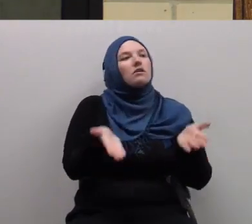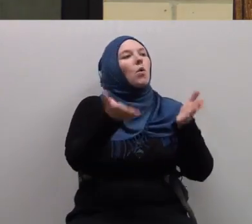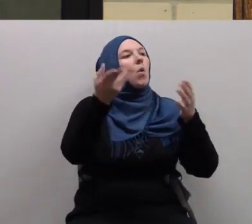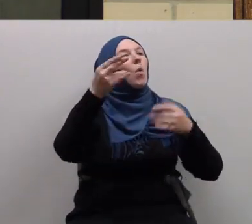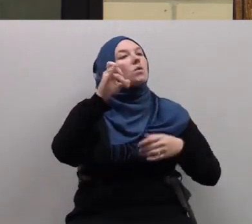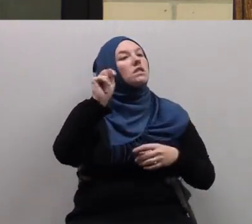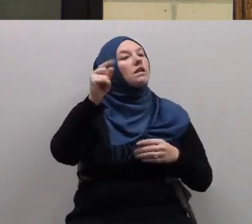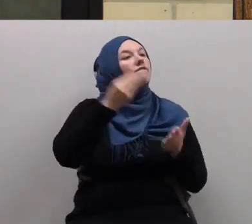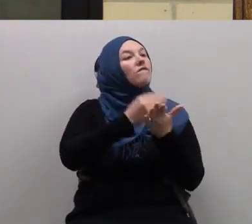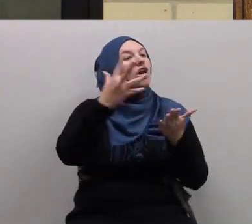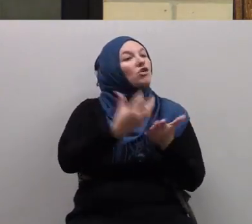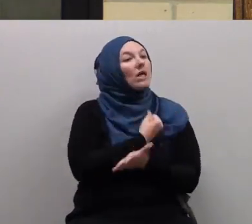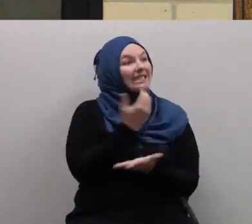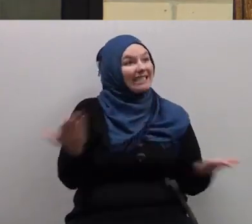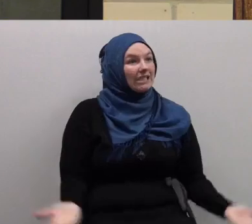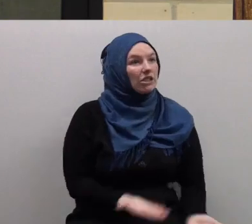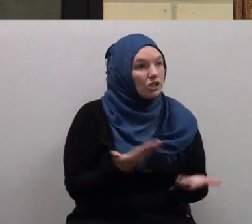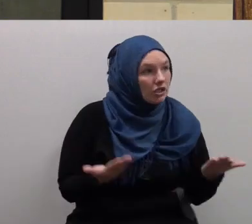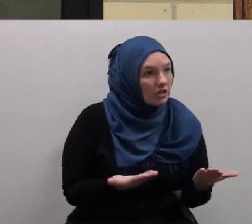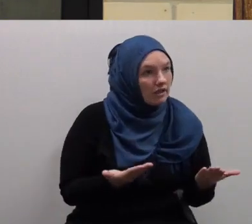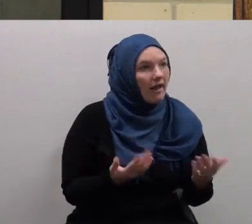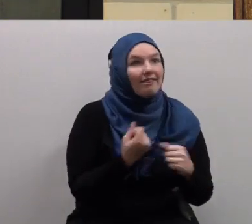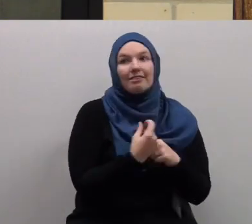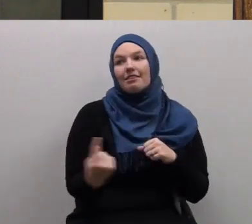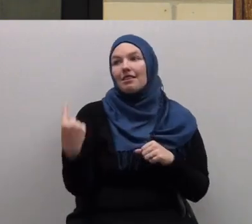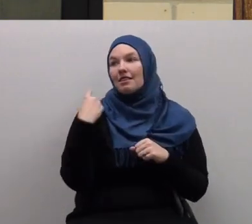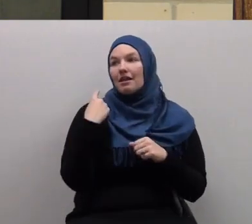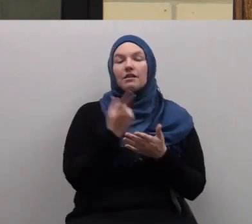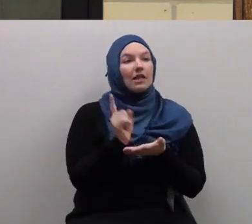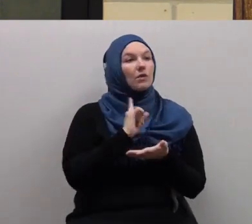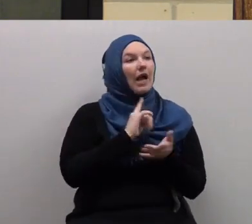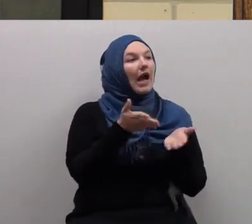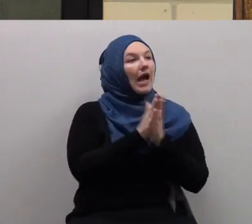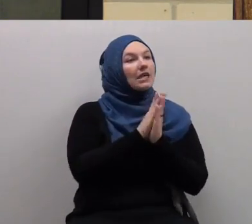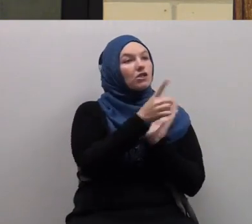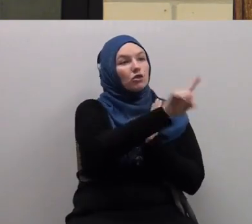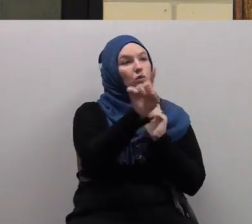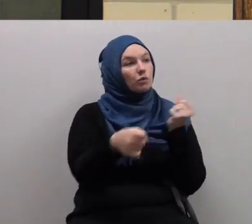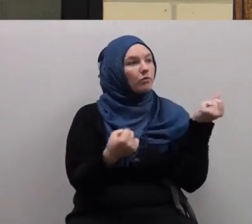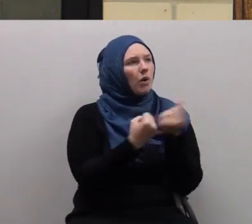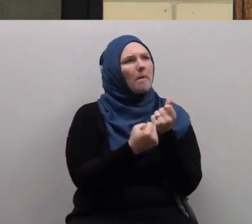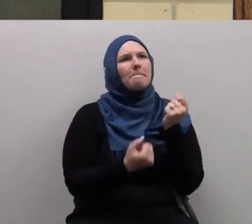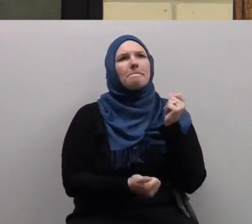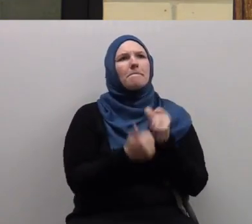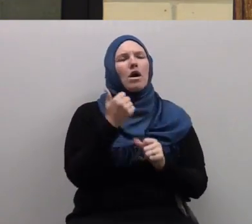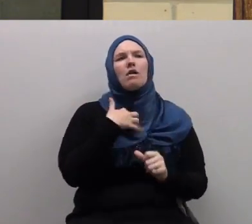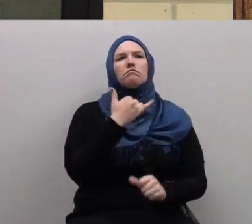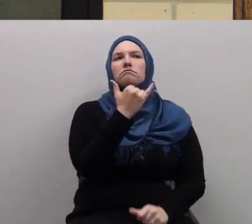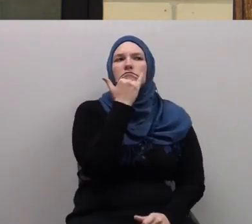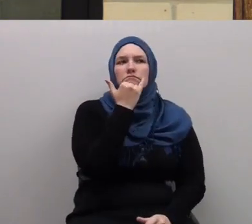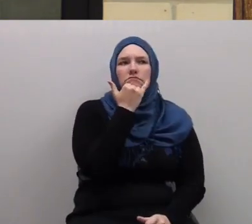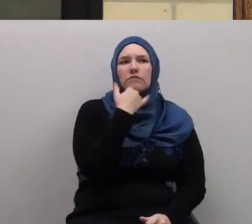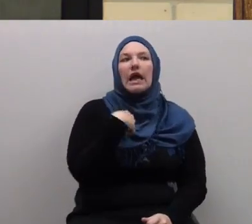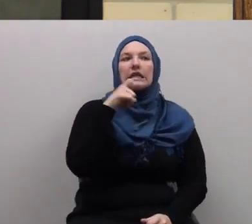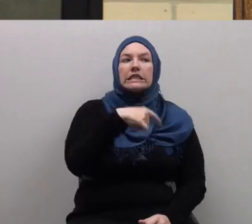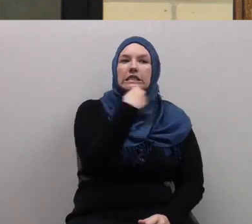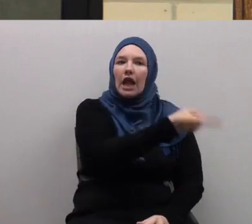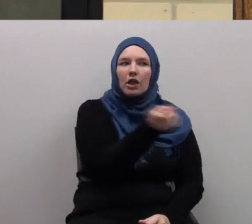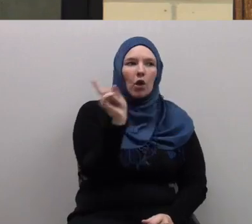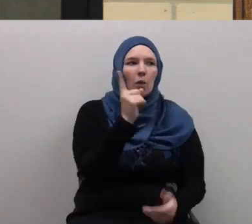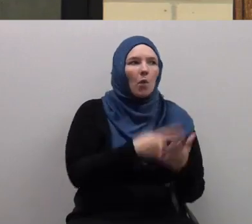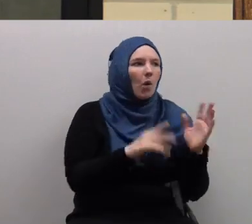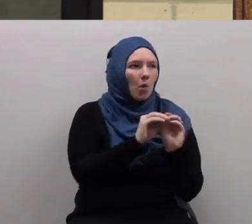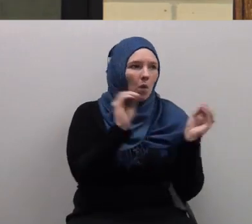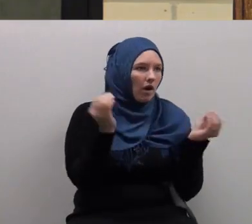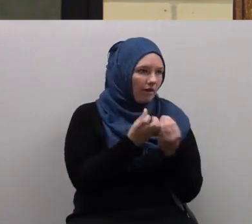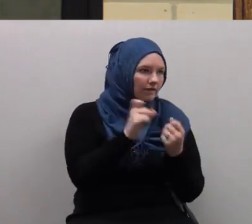here. Last week I asked for your support, but most probably I was wrong. I needed to tell you what the organization